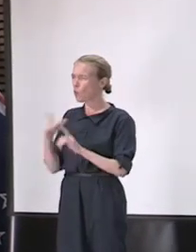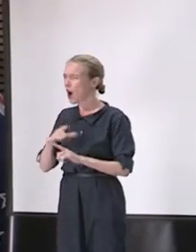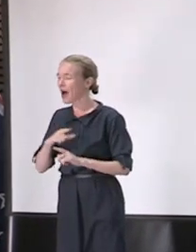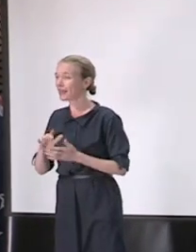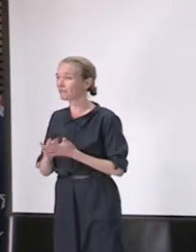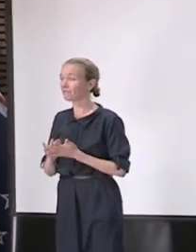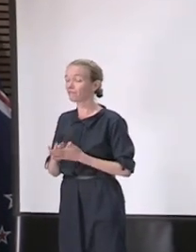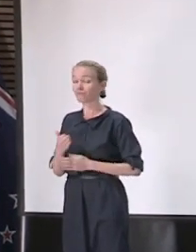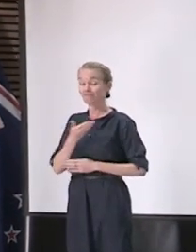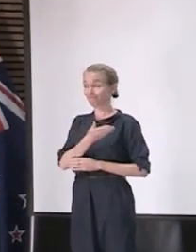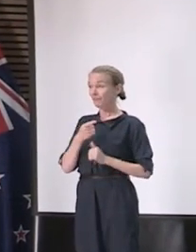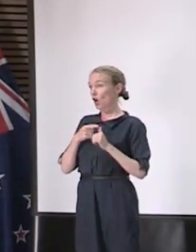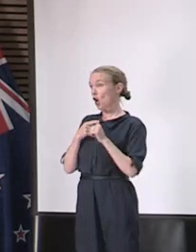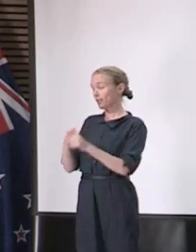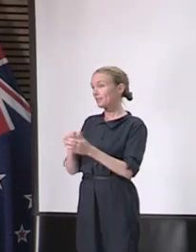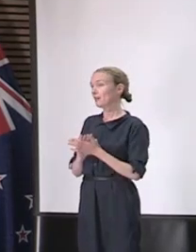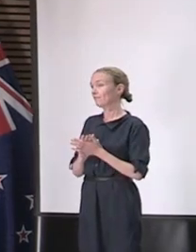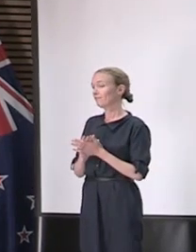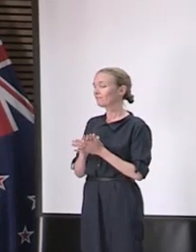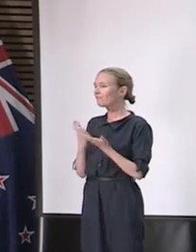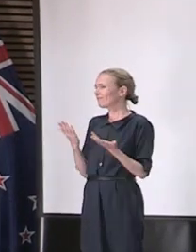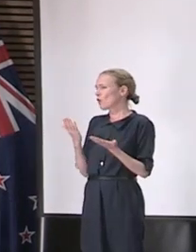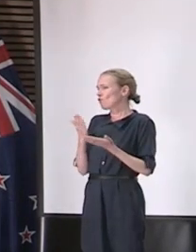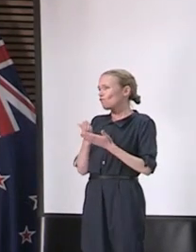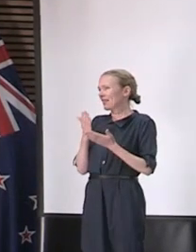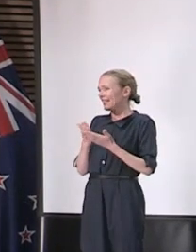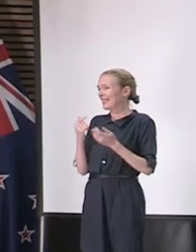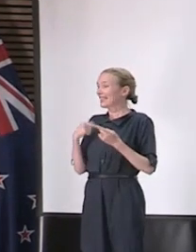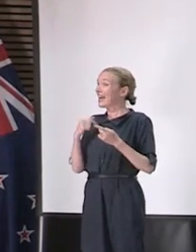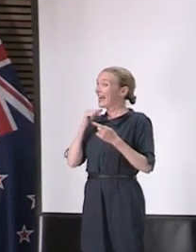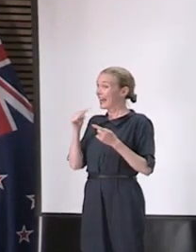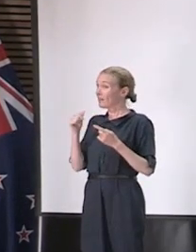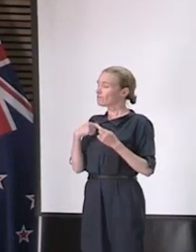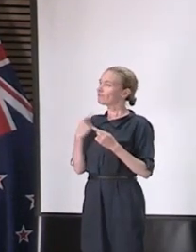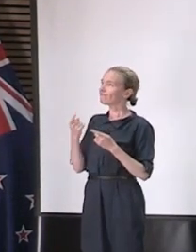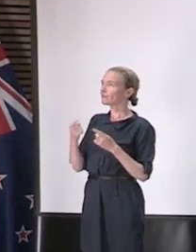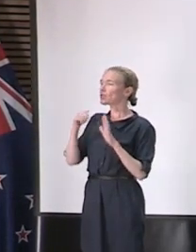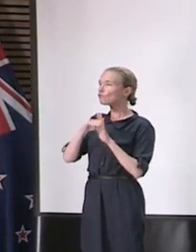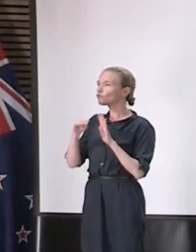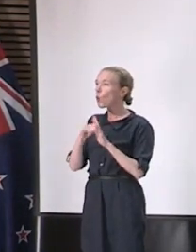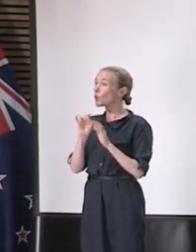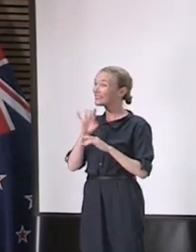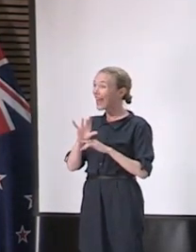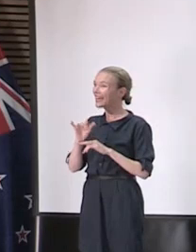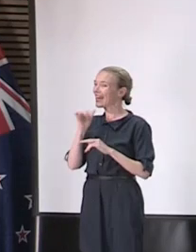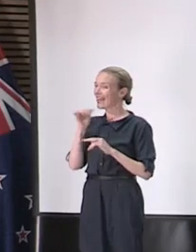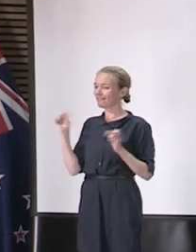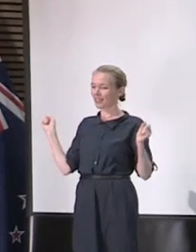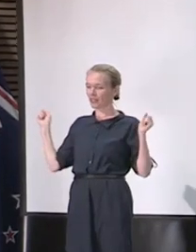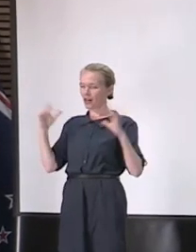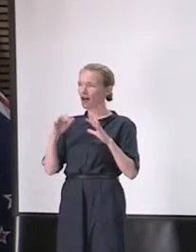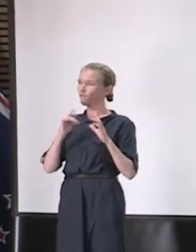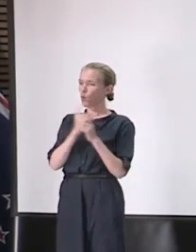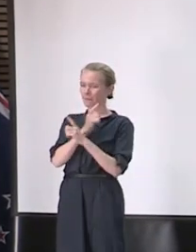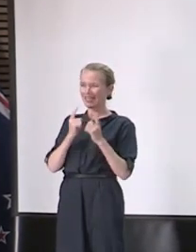just aren't in the same space in order to mix and mingle. And that's the risky behaviour. Look back again on the areas where New Zealand has